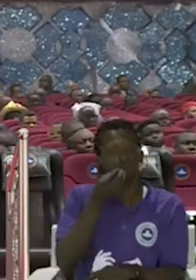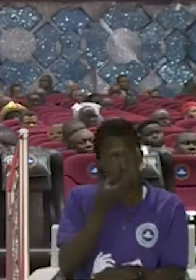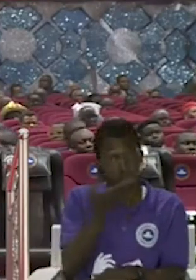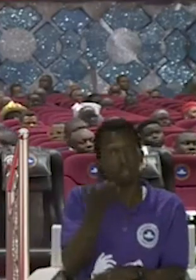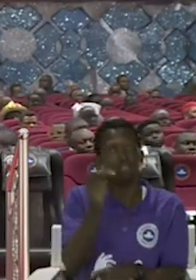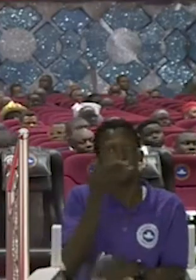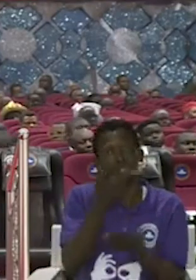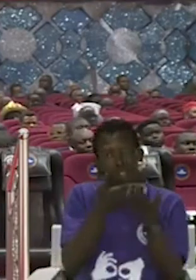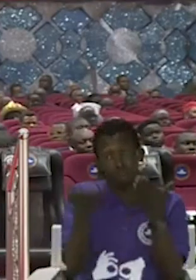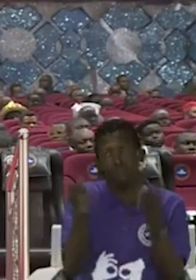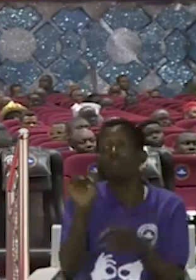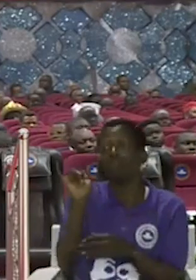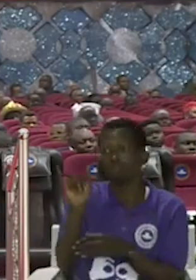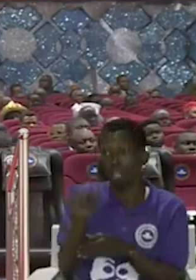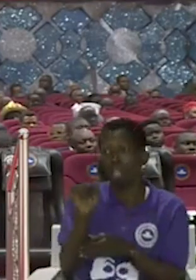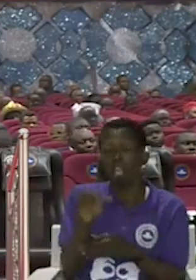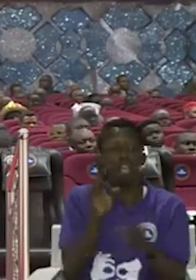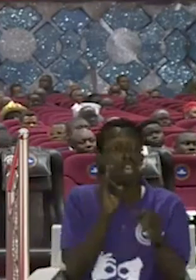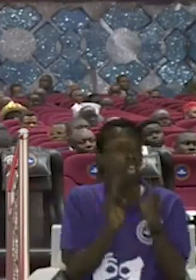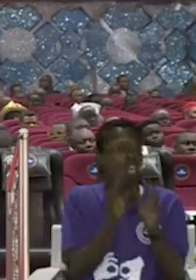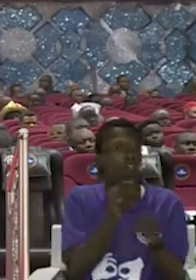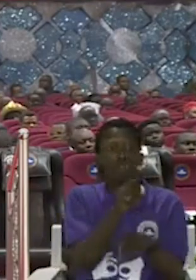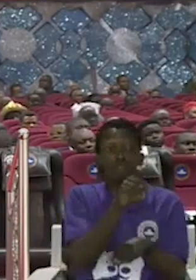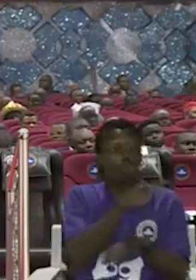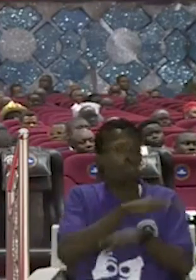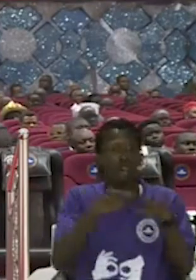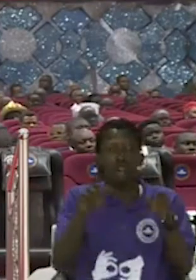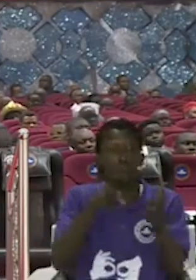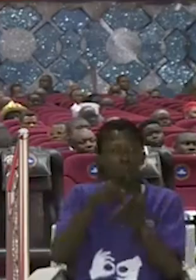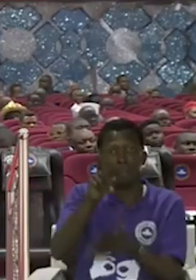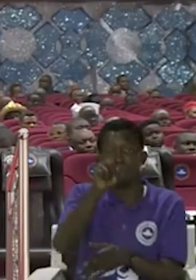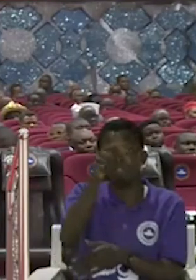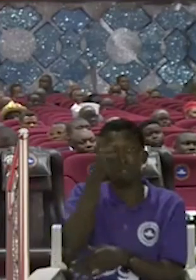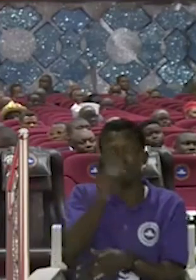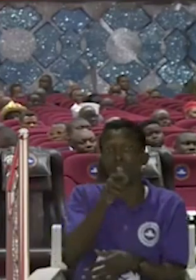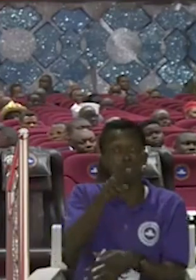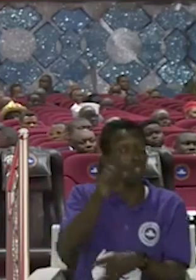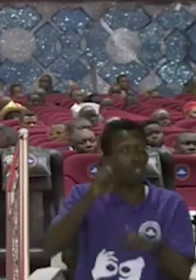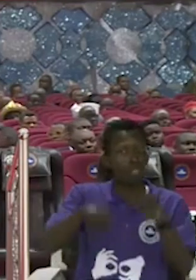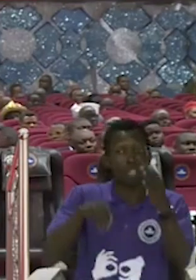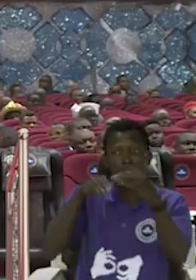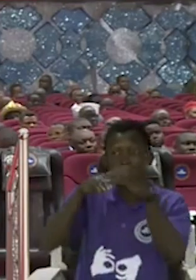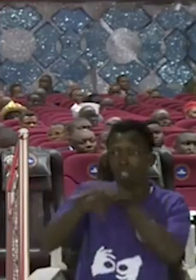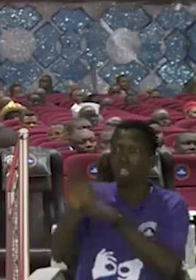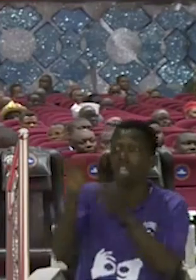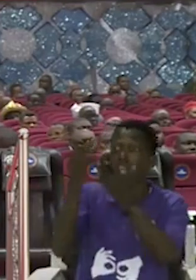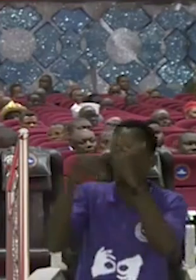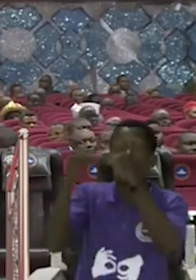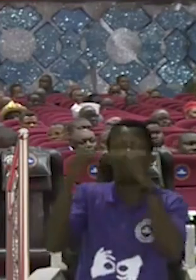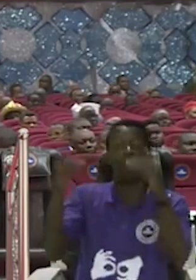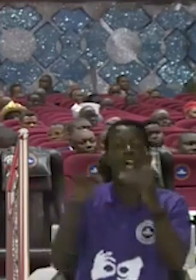I said that if you don't pay your tithes, you won't go to heaven. I said, that's not in the Bible.